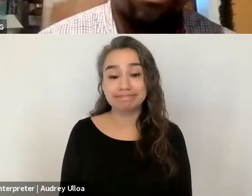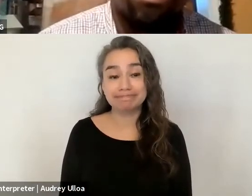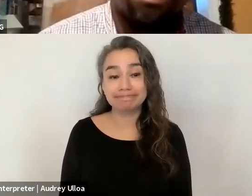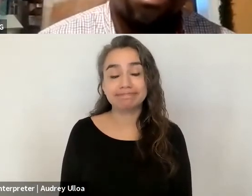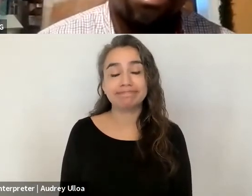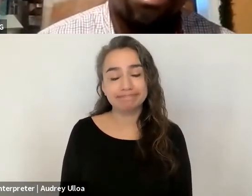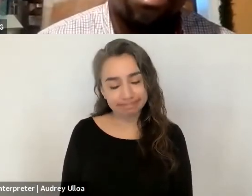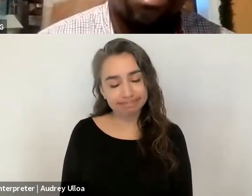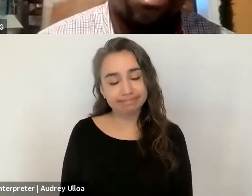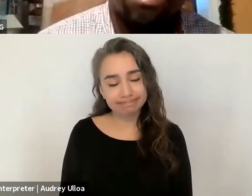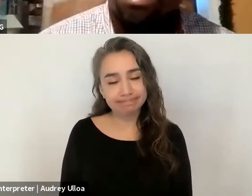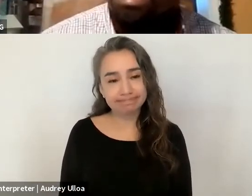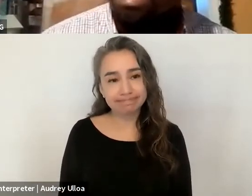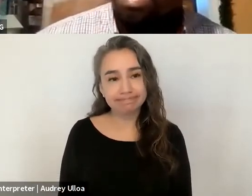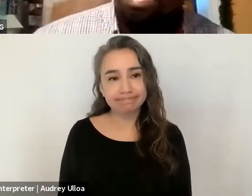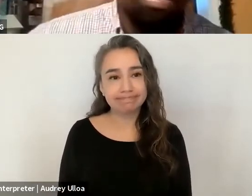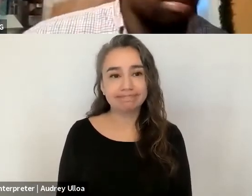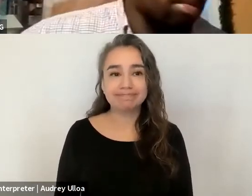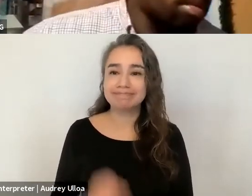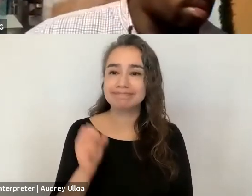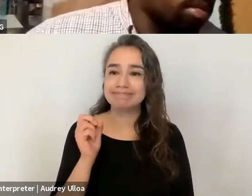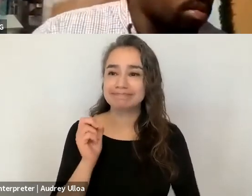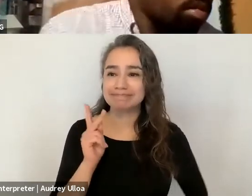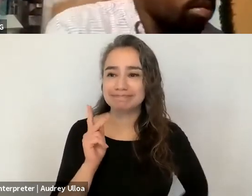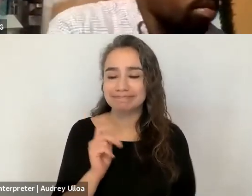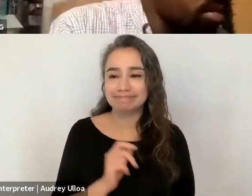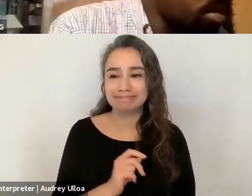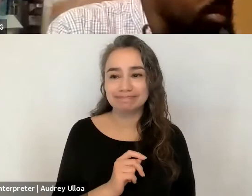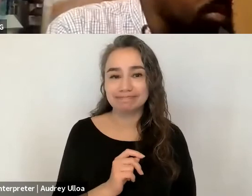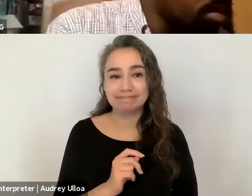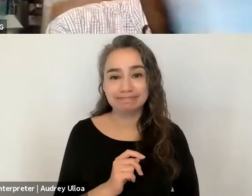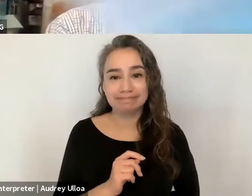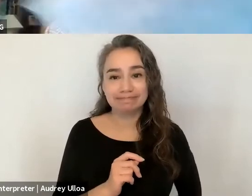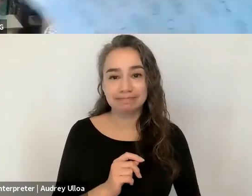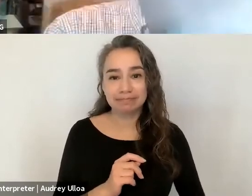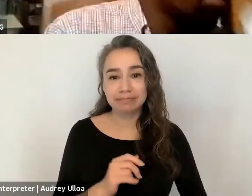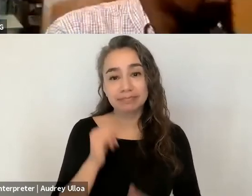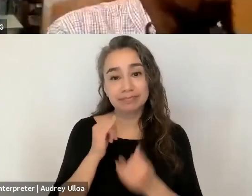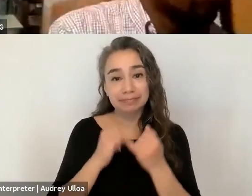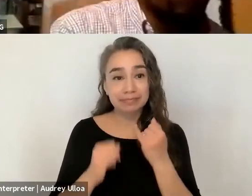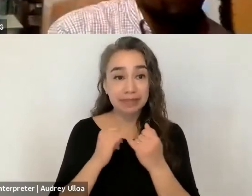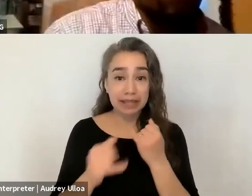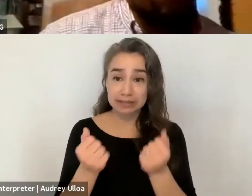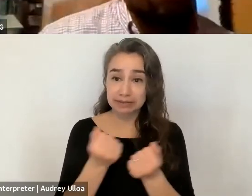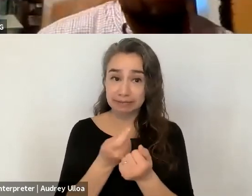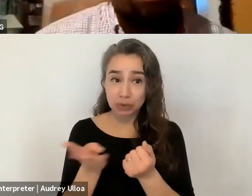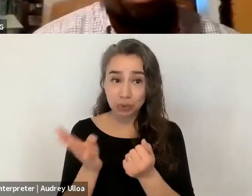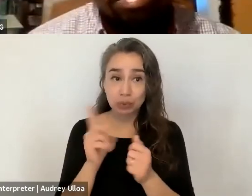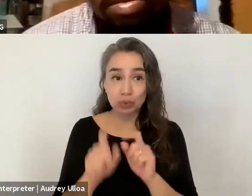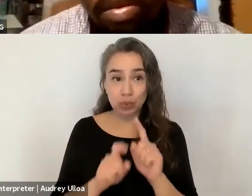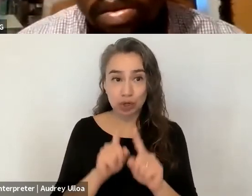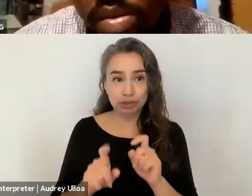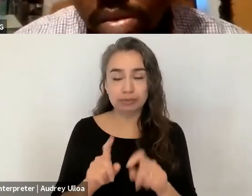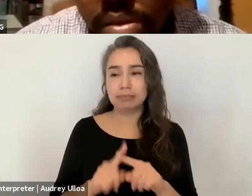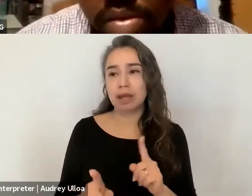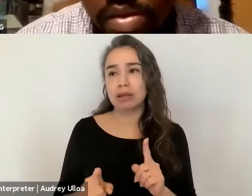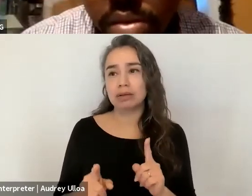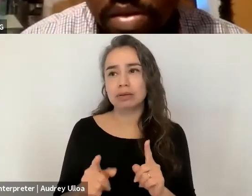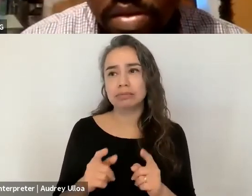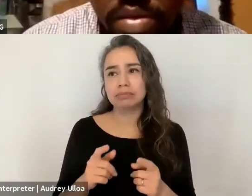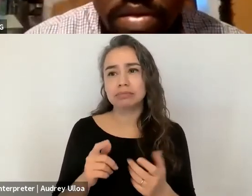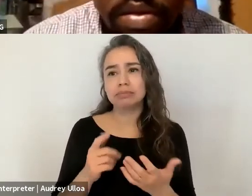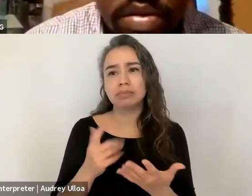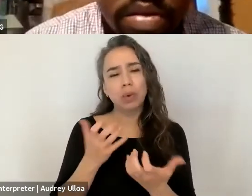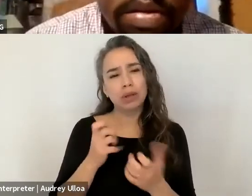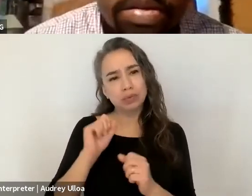Okay, so we're down to the last few questions, but I wanted to ask you, we've talked a lot about